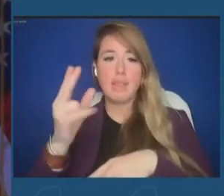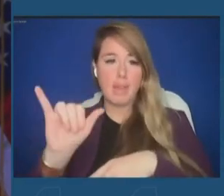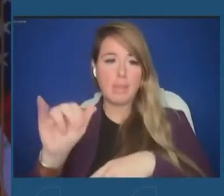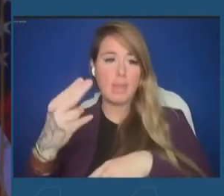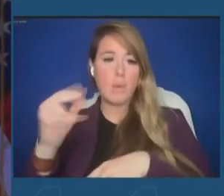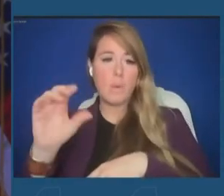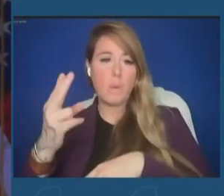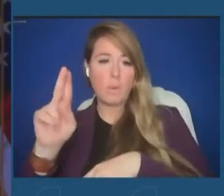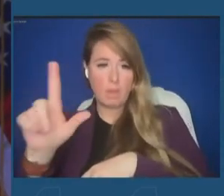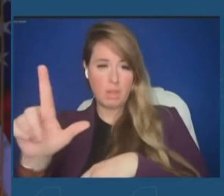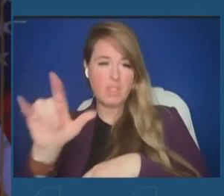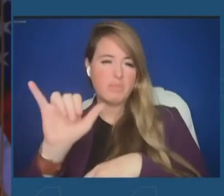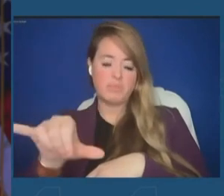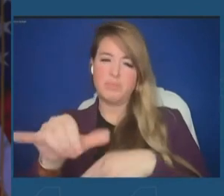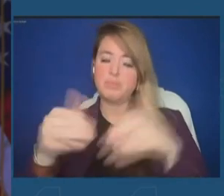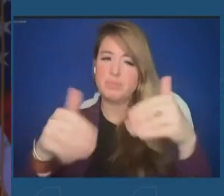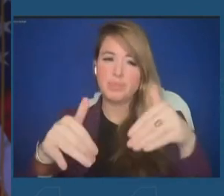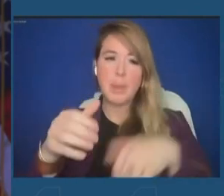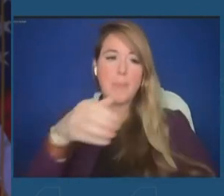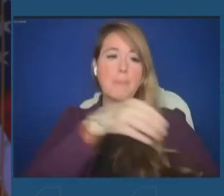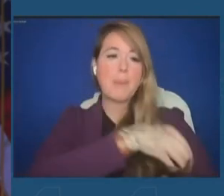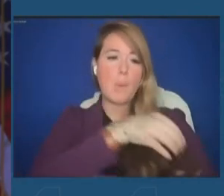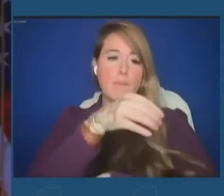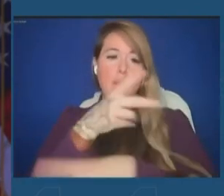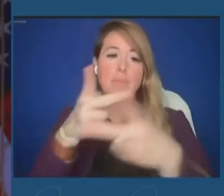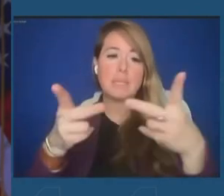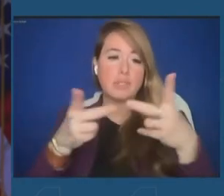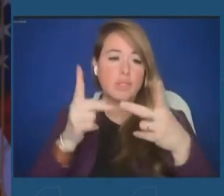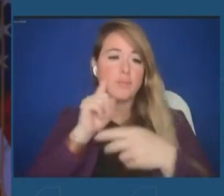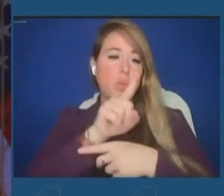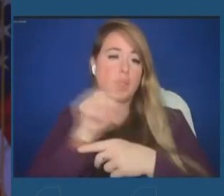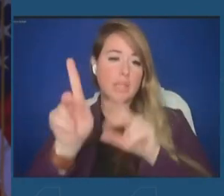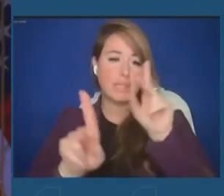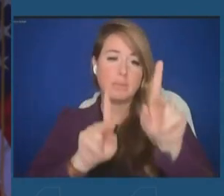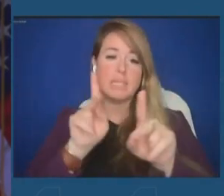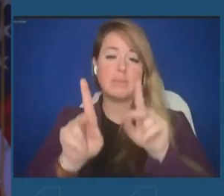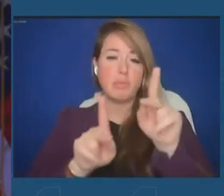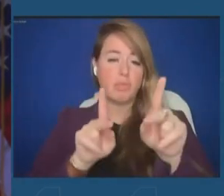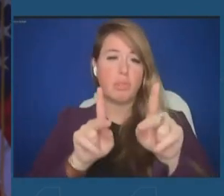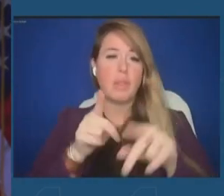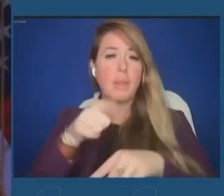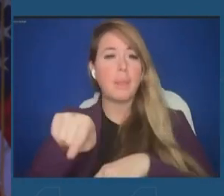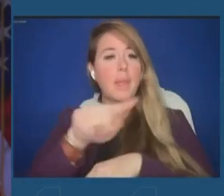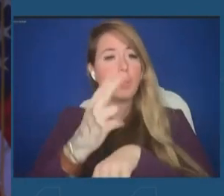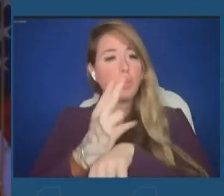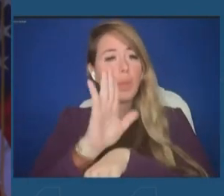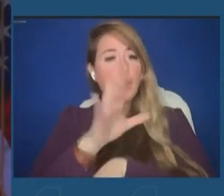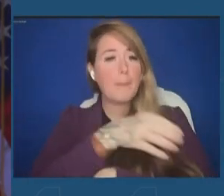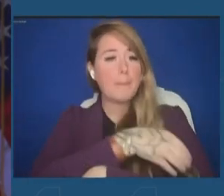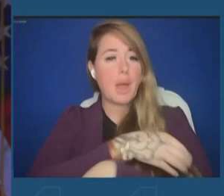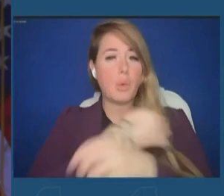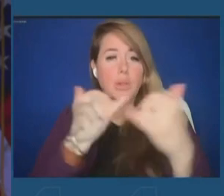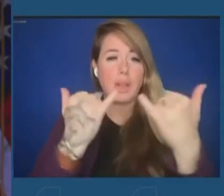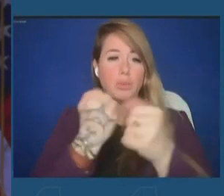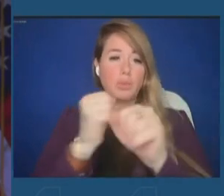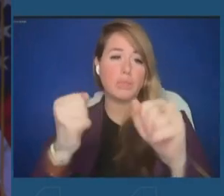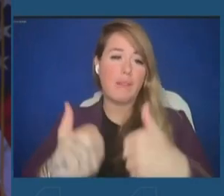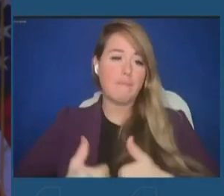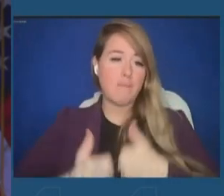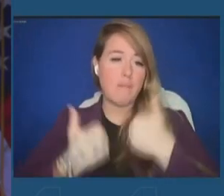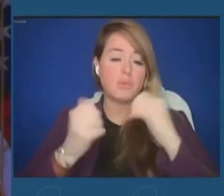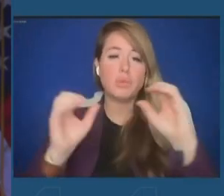it's a very powerful position these people find themselves in, and they use their power in this instance to save lives. There is no